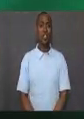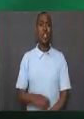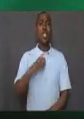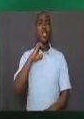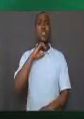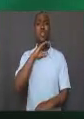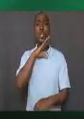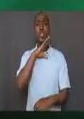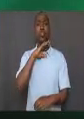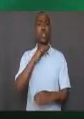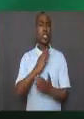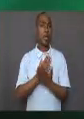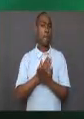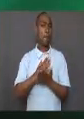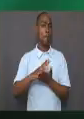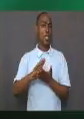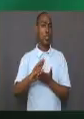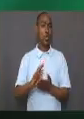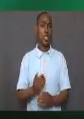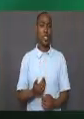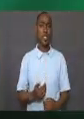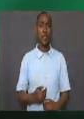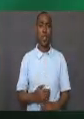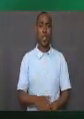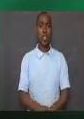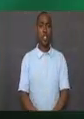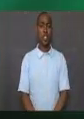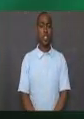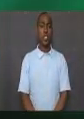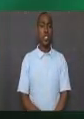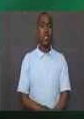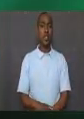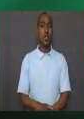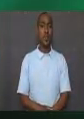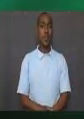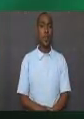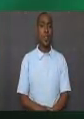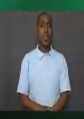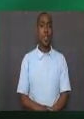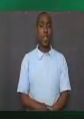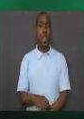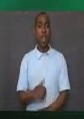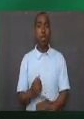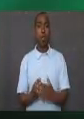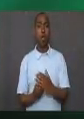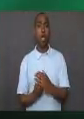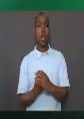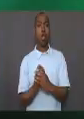excretion, the removal of waste produced by cells, growth,